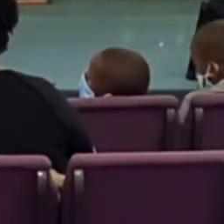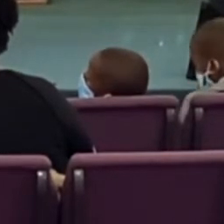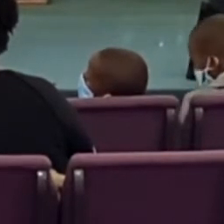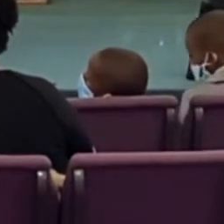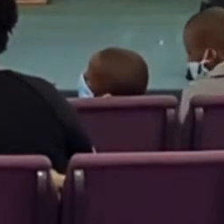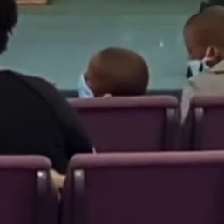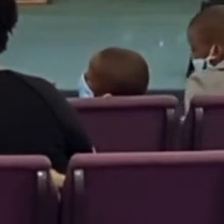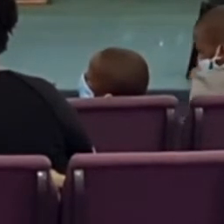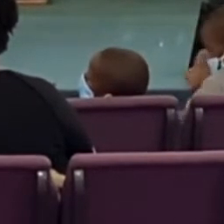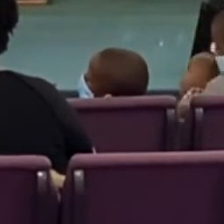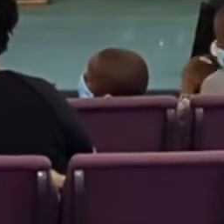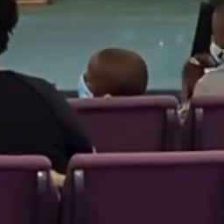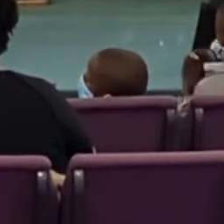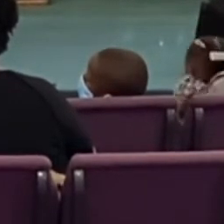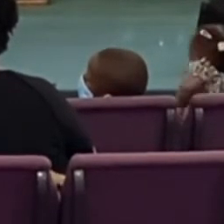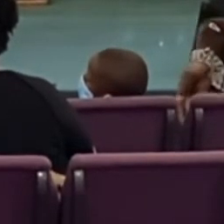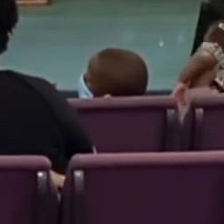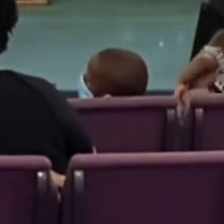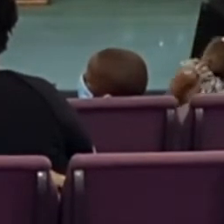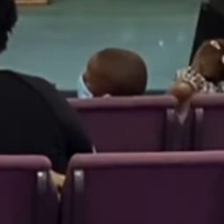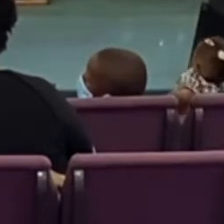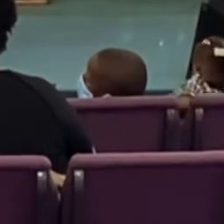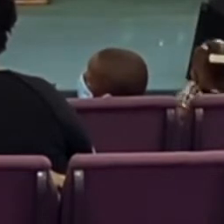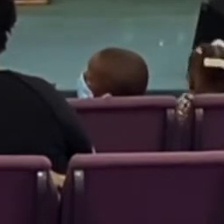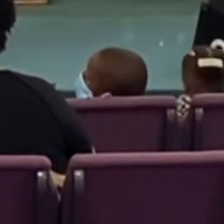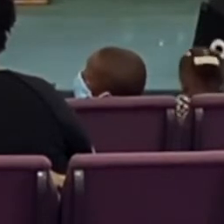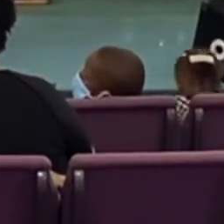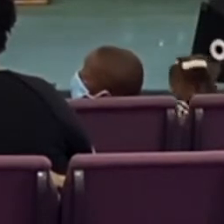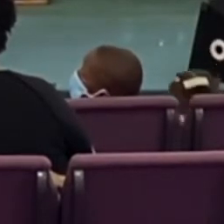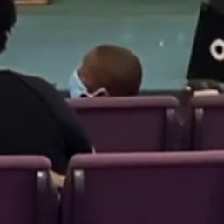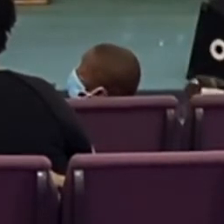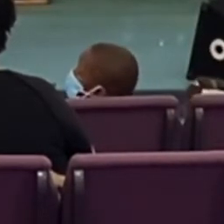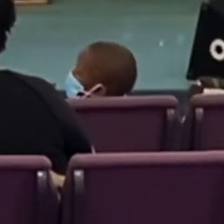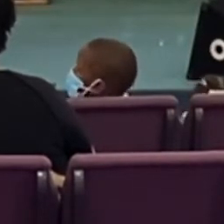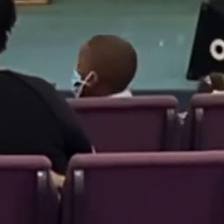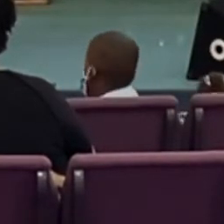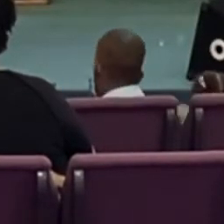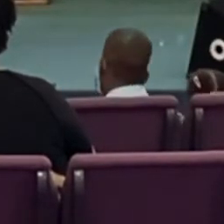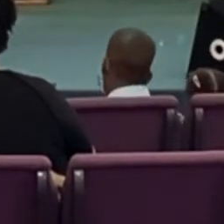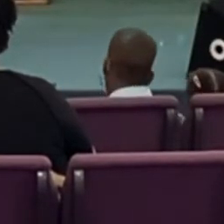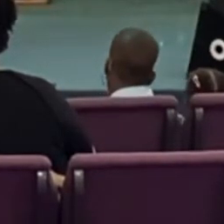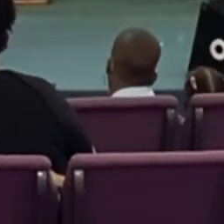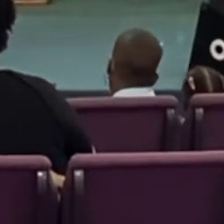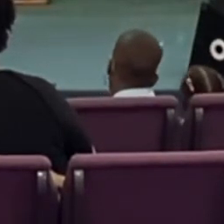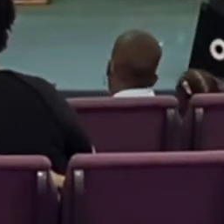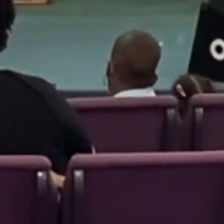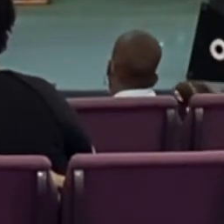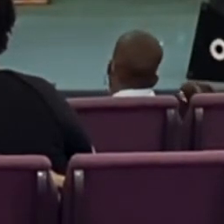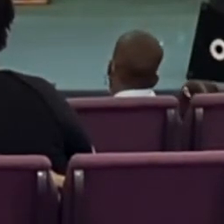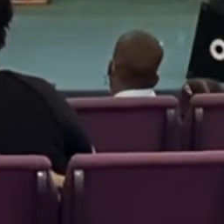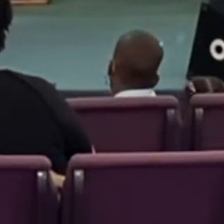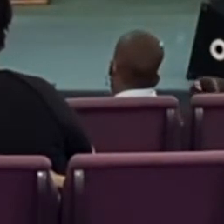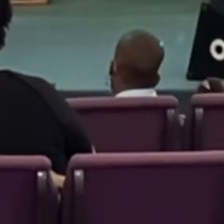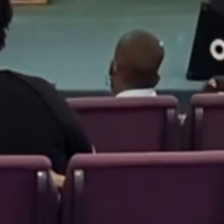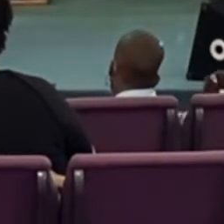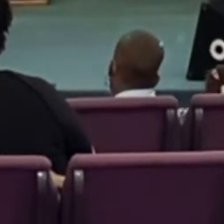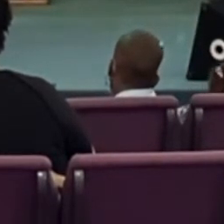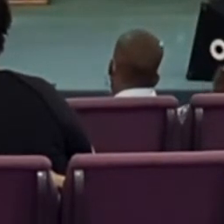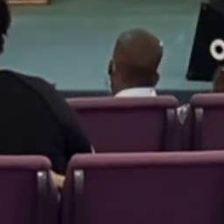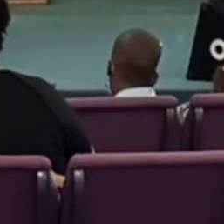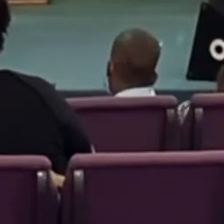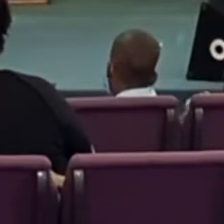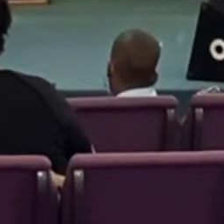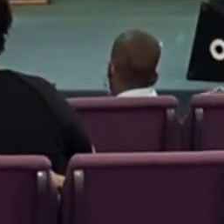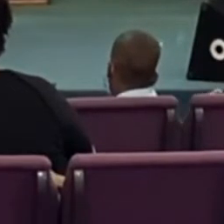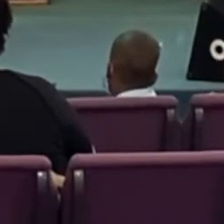in those boxes as you leave. And you'll be able to support the church in that way, okay? Yeah. Amen. All right. Well,